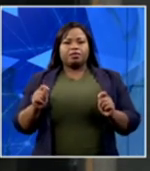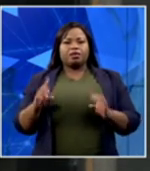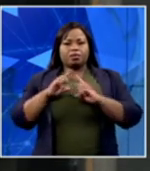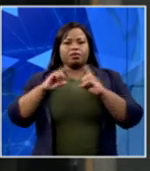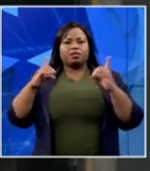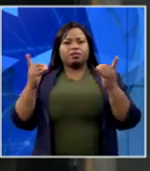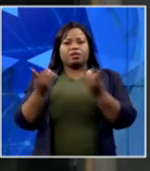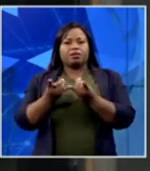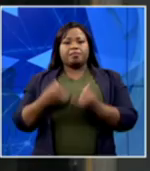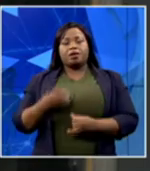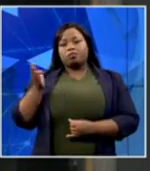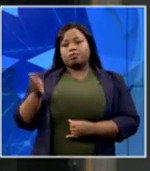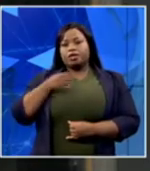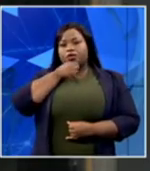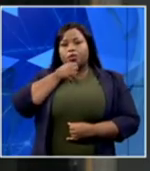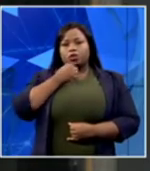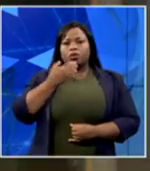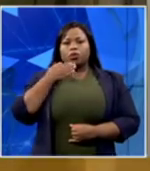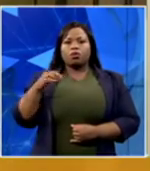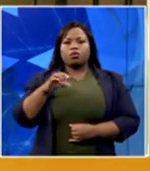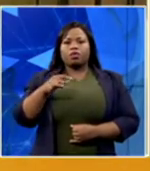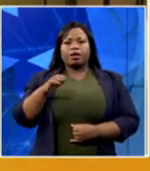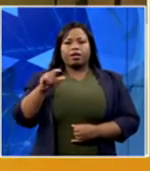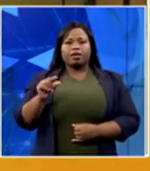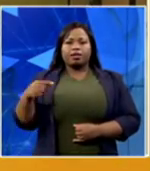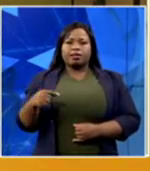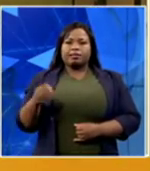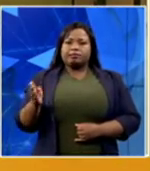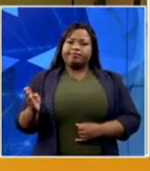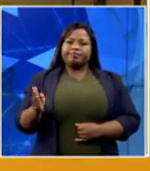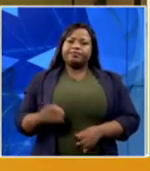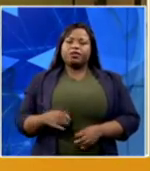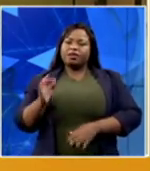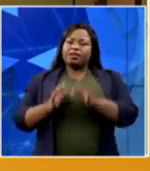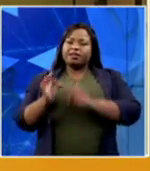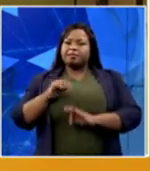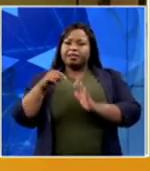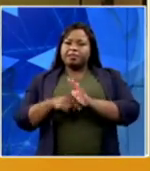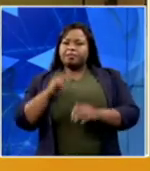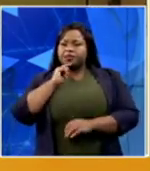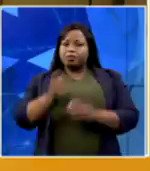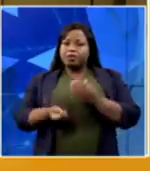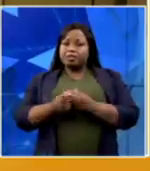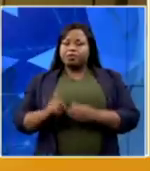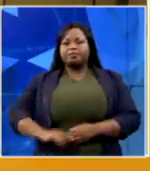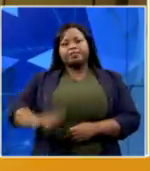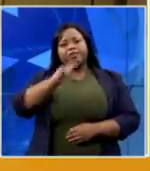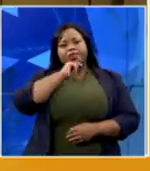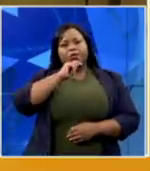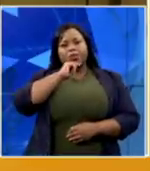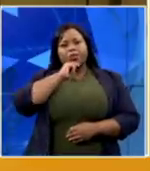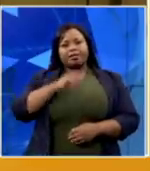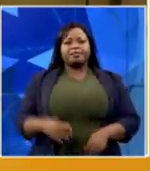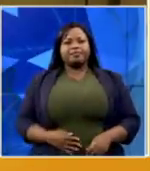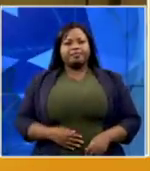we're going to cross now to our reporter, Craig Murray, who is there, so he can give us a picture of what is happening. Craig, good morning. Please